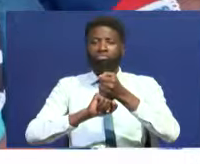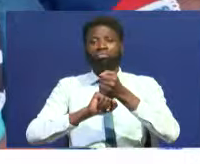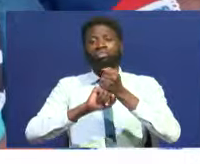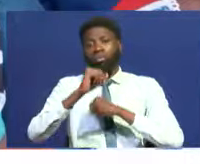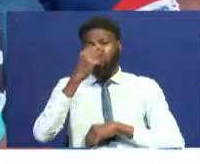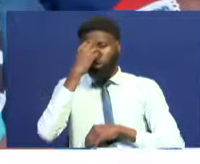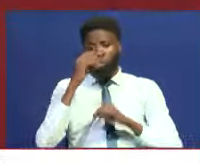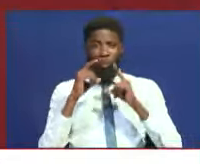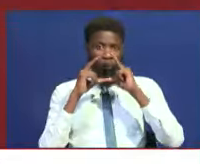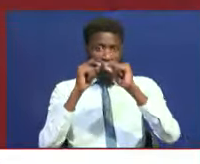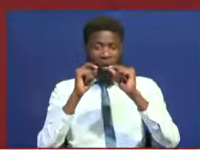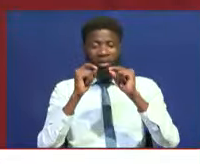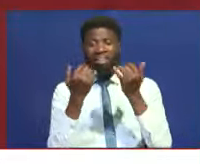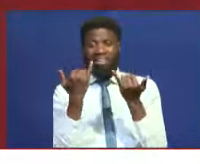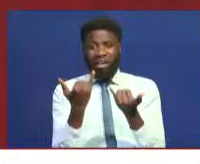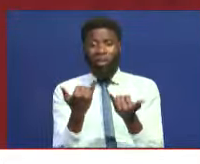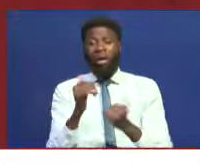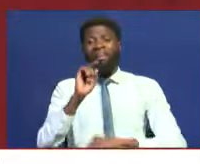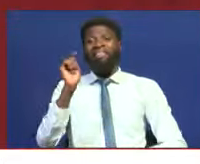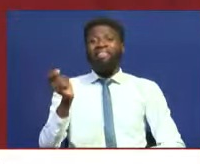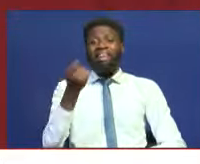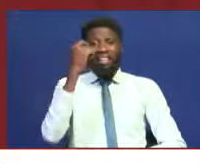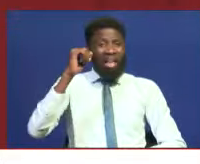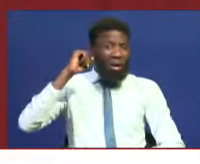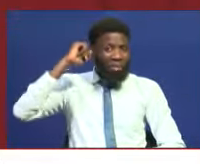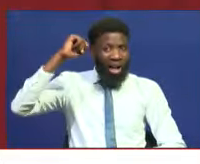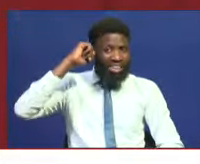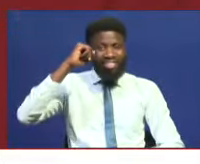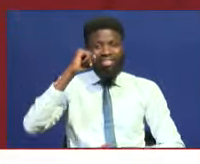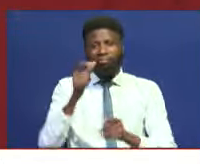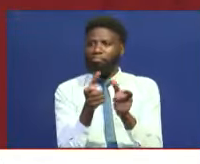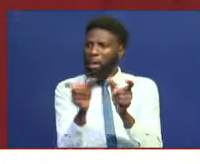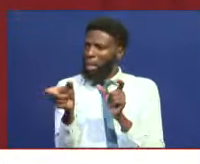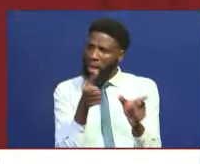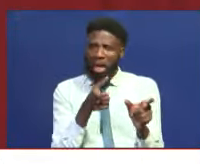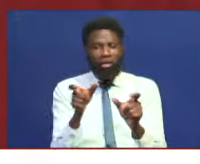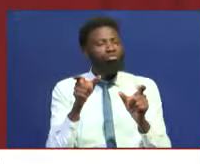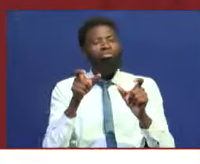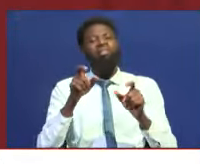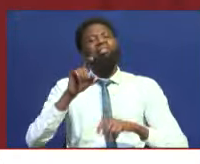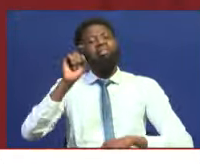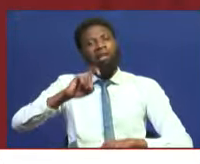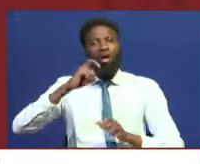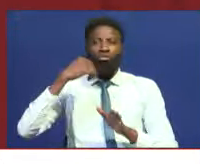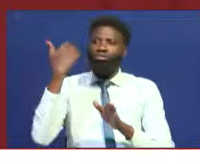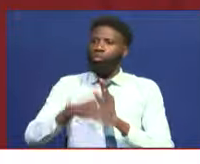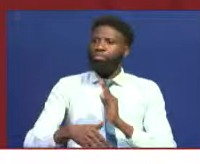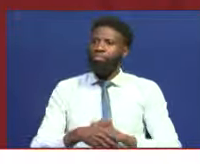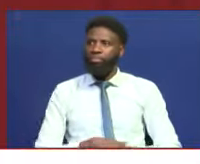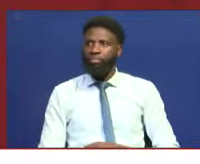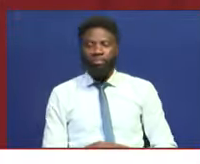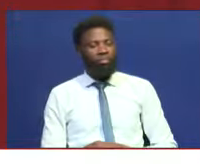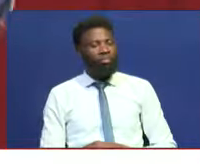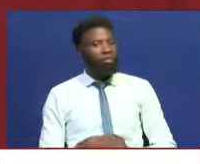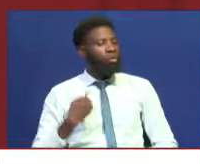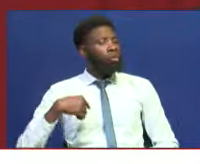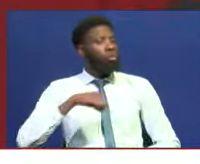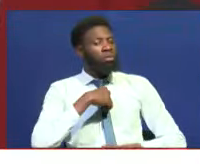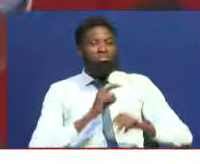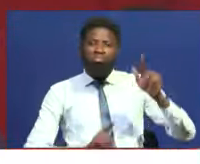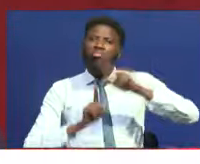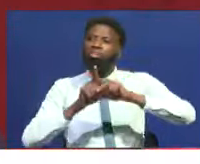political divisions. Hatutaki tulete ukabila kwa Kenya, na bali mheshimiwa rais ndio